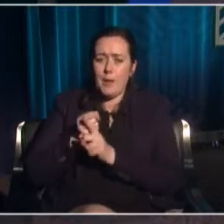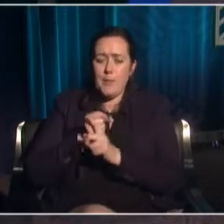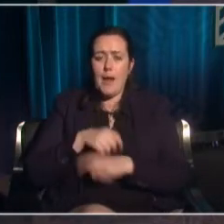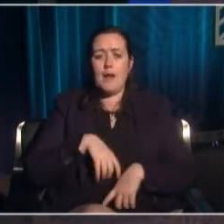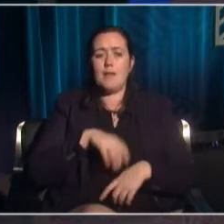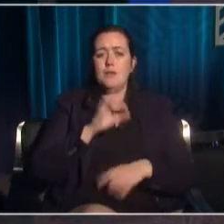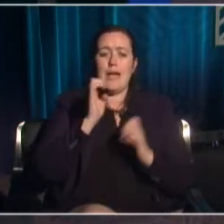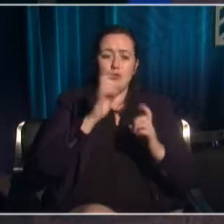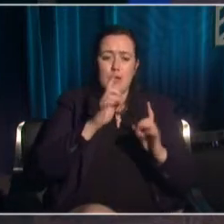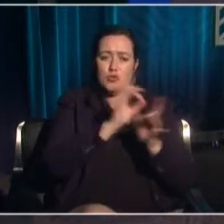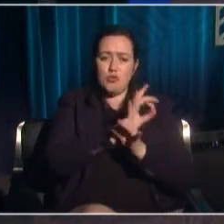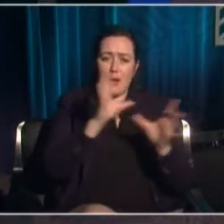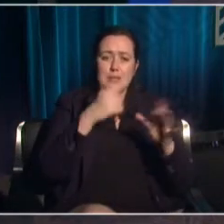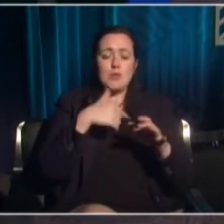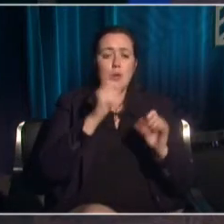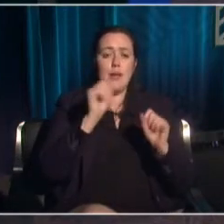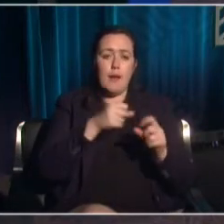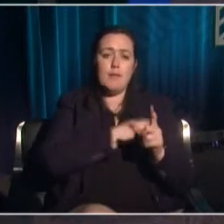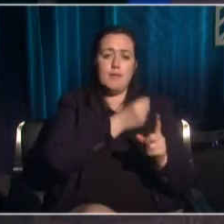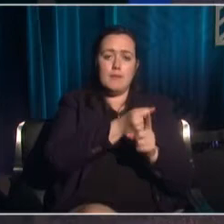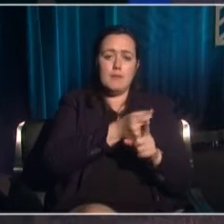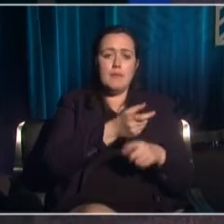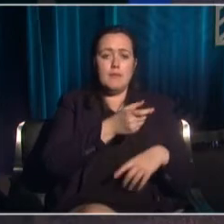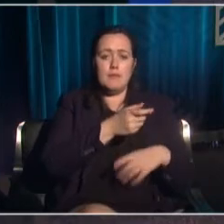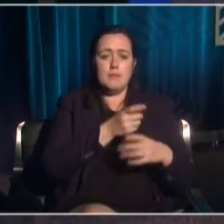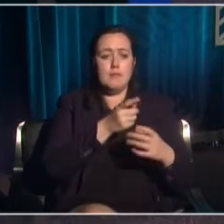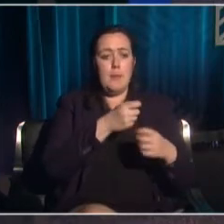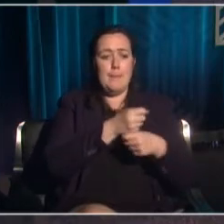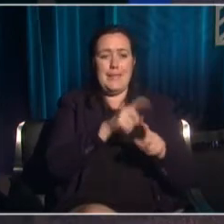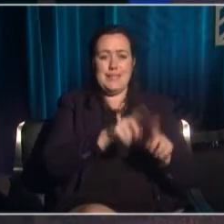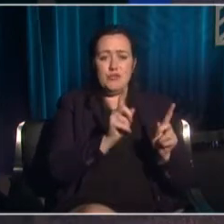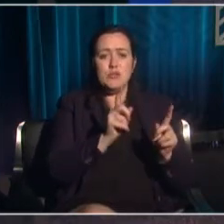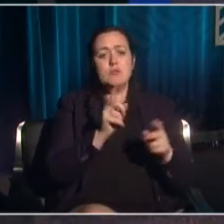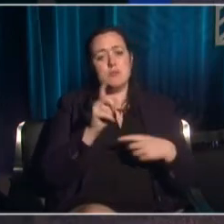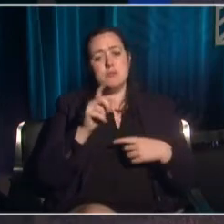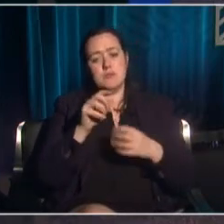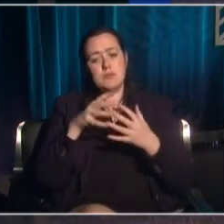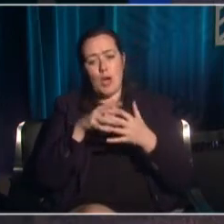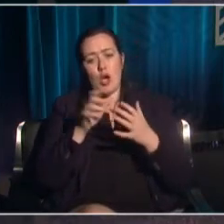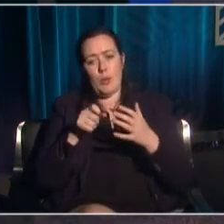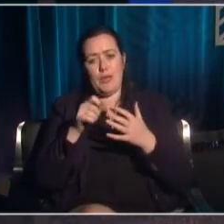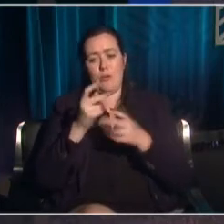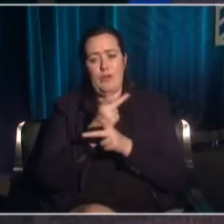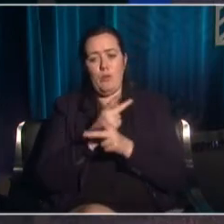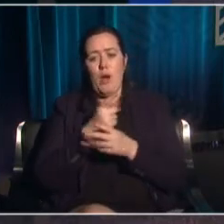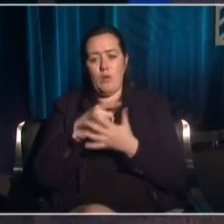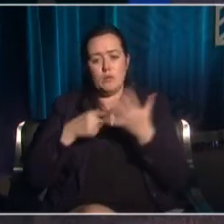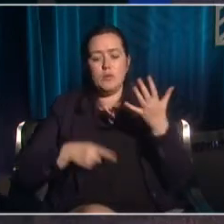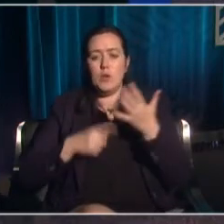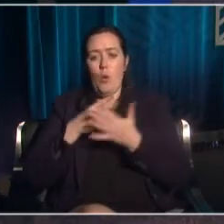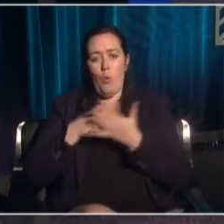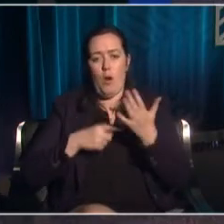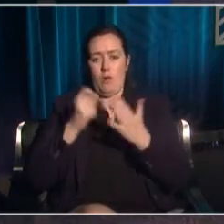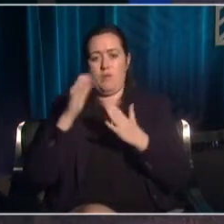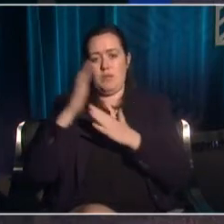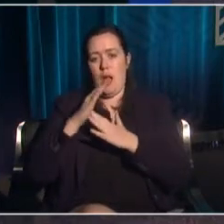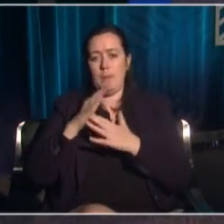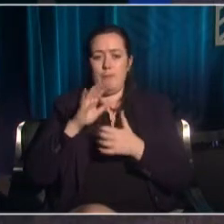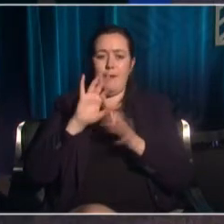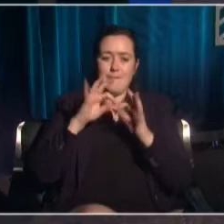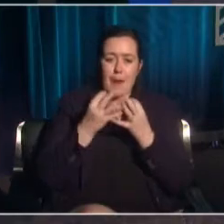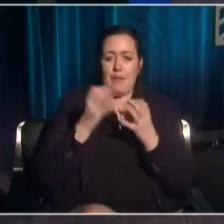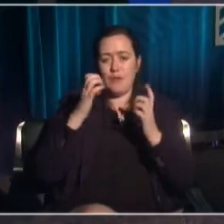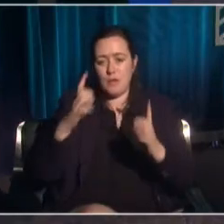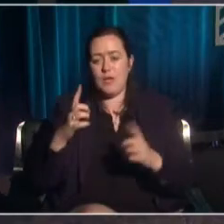now where all of us can stand up and say, what sort of America do we want when it comes to climate change, when it comes to the famine, when it comes to foreign aid? Well, you are making a